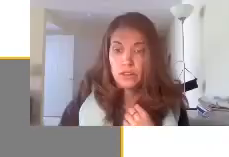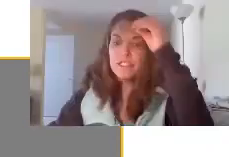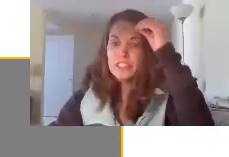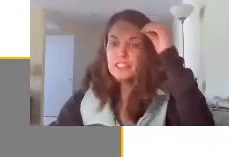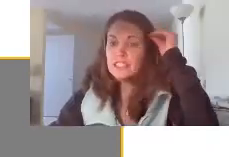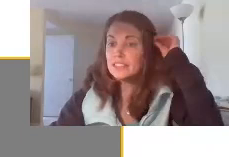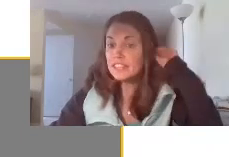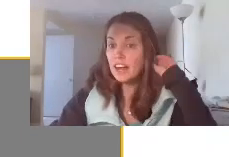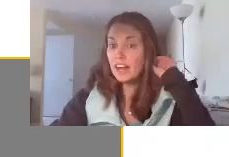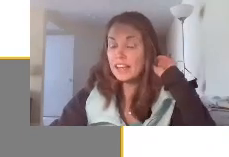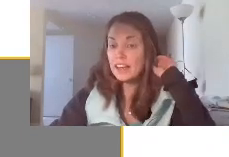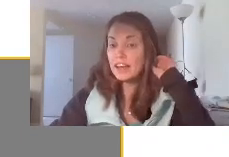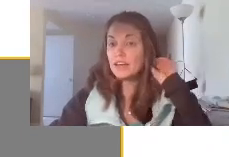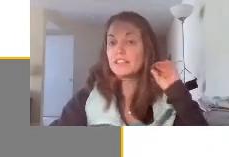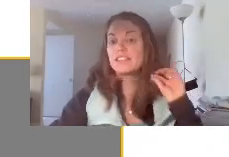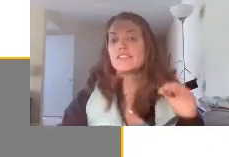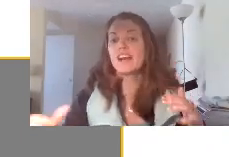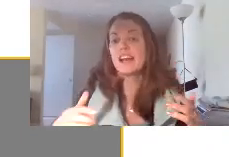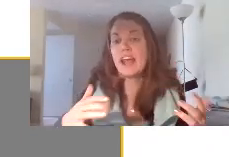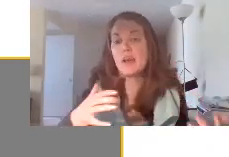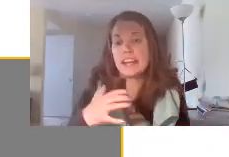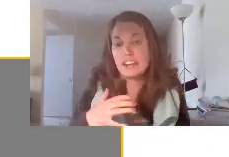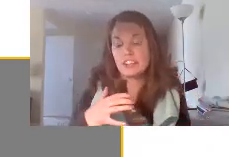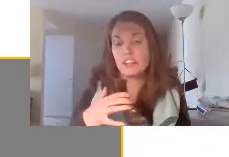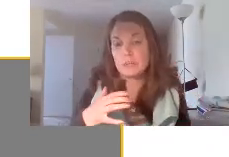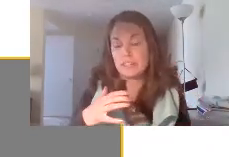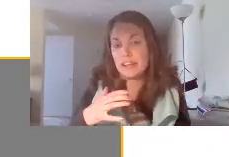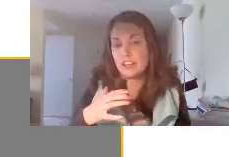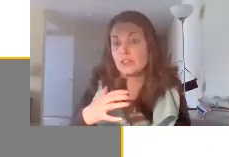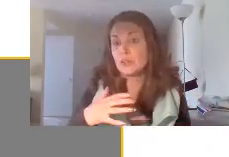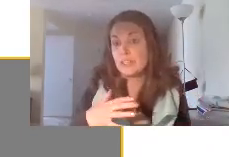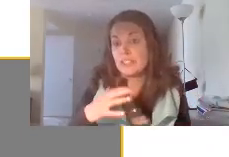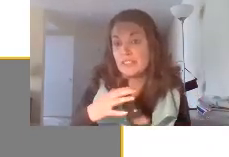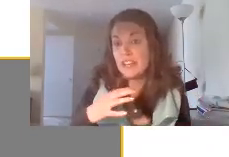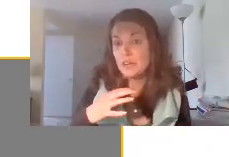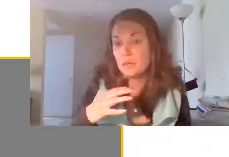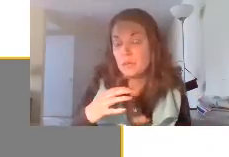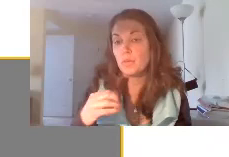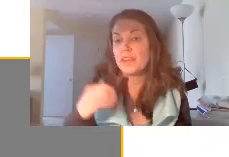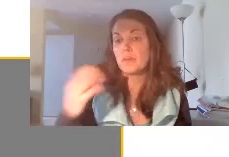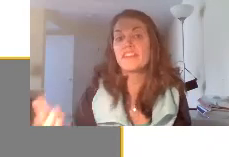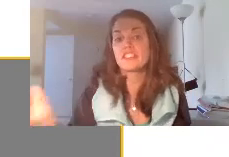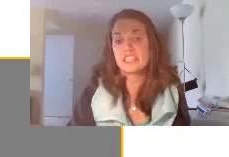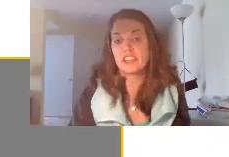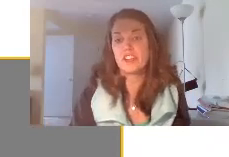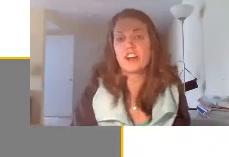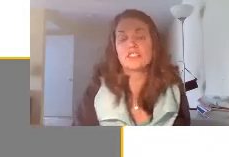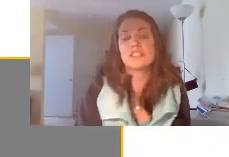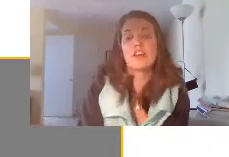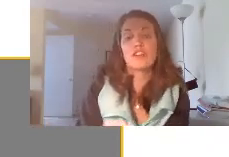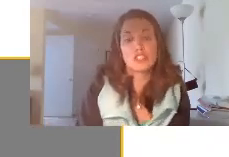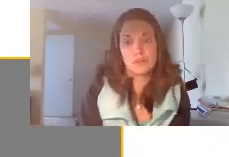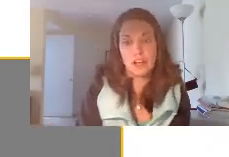How often does CVI and hearing loss get misdiagnosed? So I believe CVI, when there is hearing